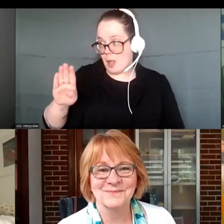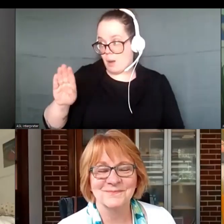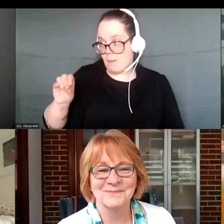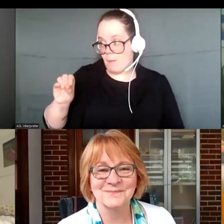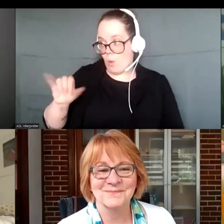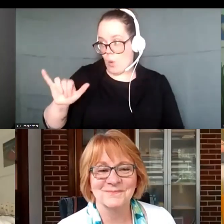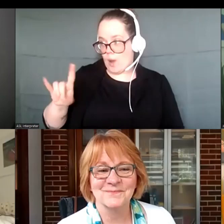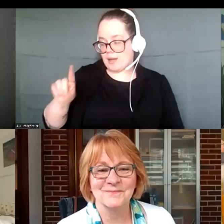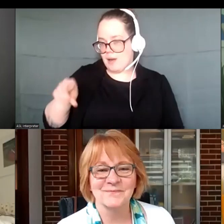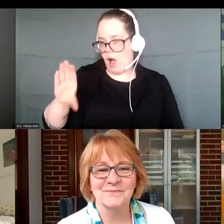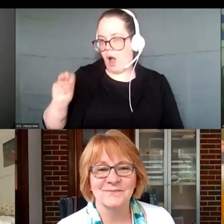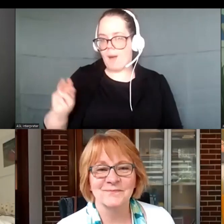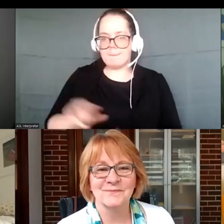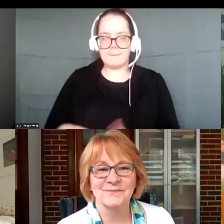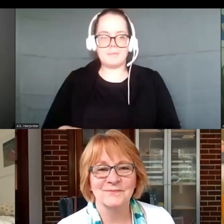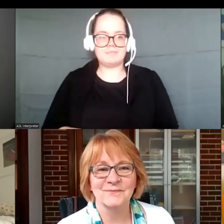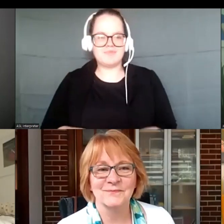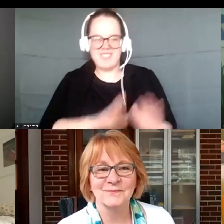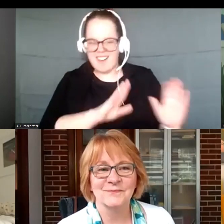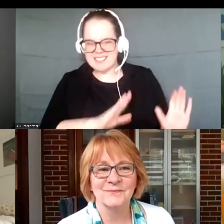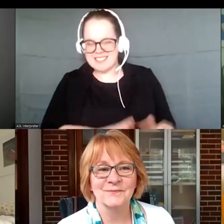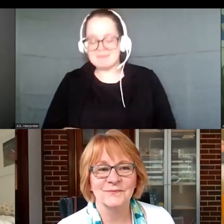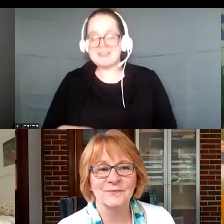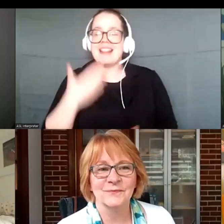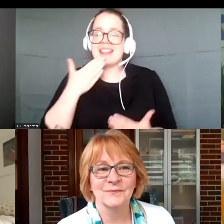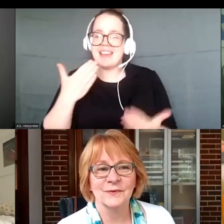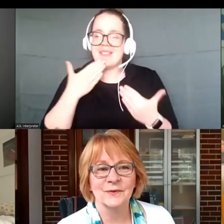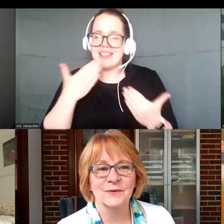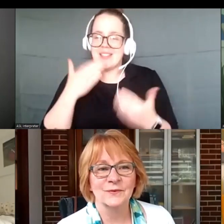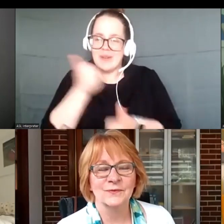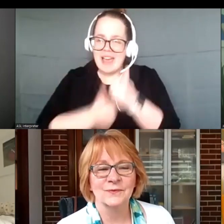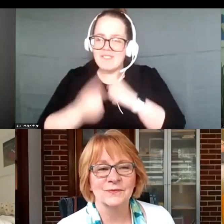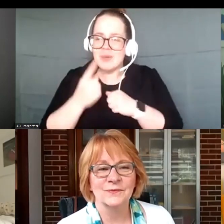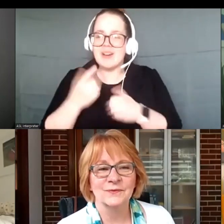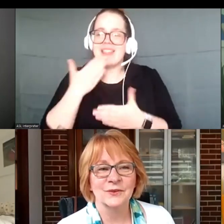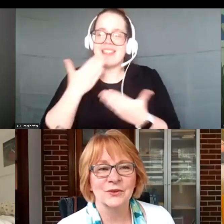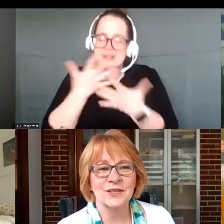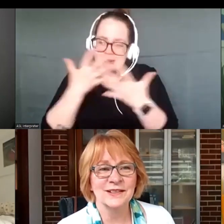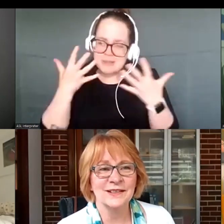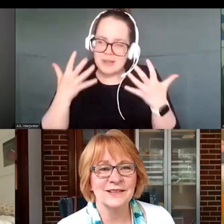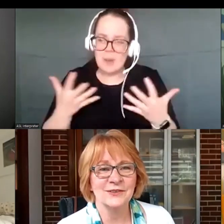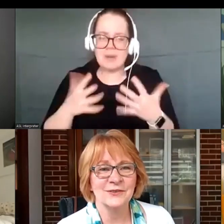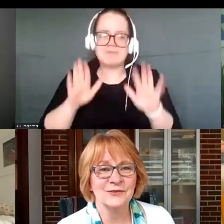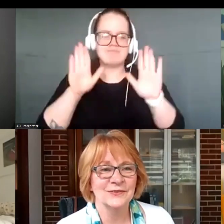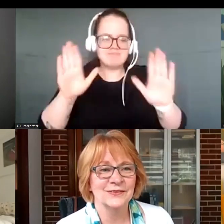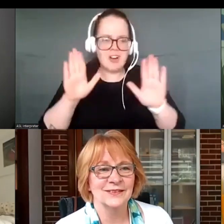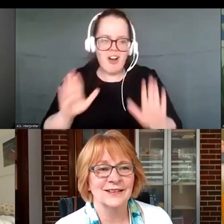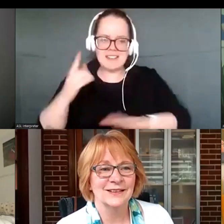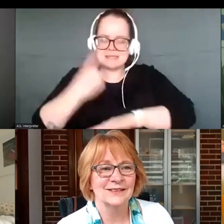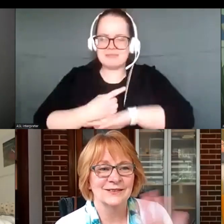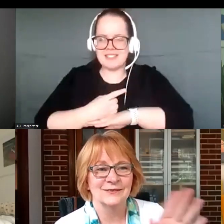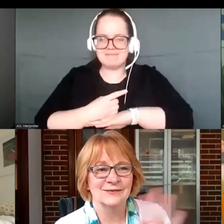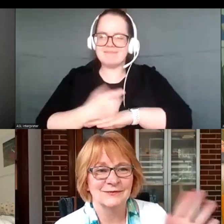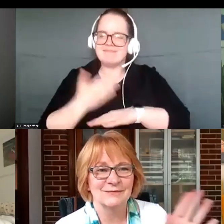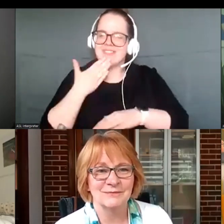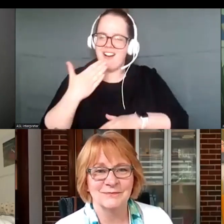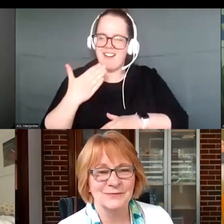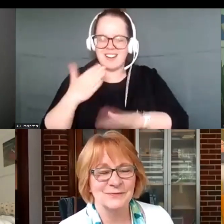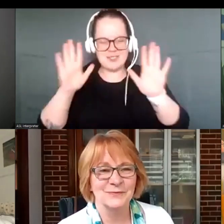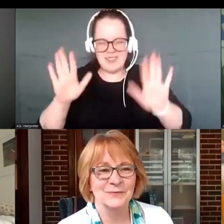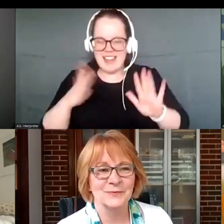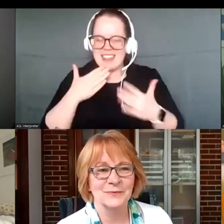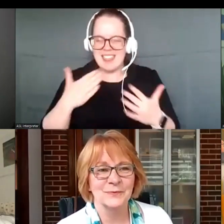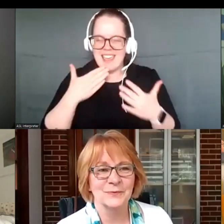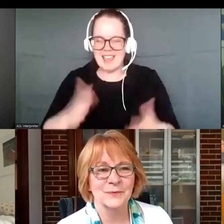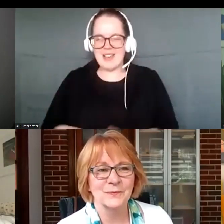Yes. And awesome. Thank you, everyone. Thank you so much. It was an awesome day. Awesome session. Thank you. Yeah,